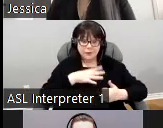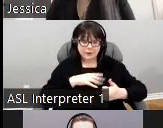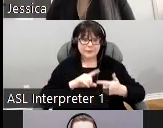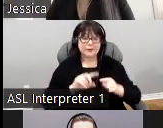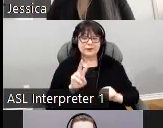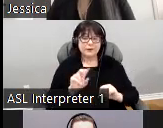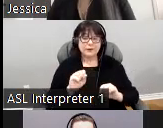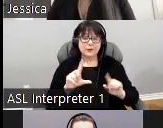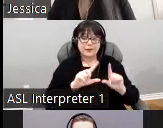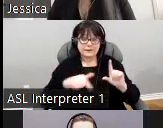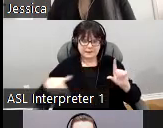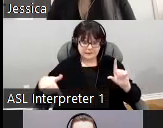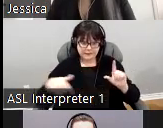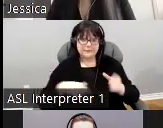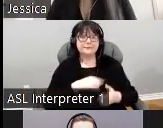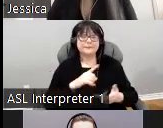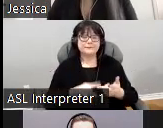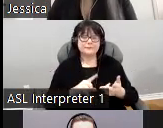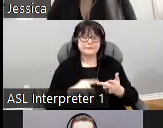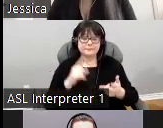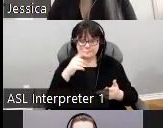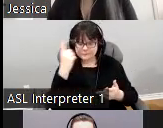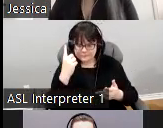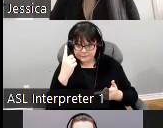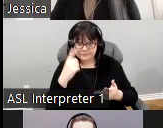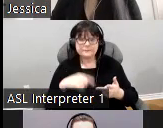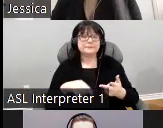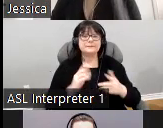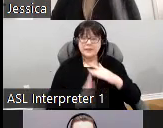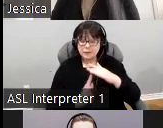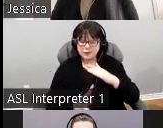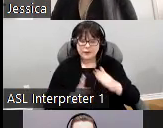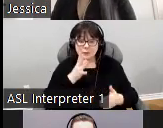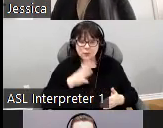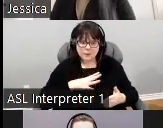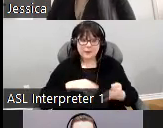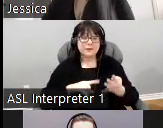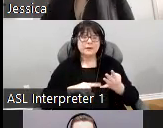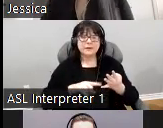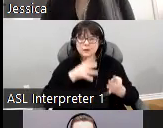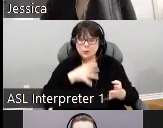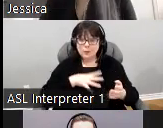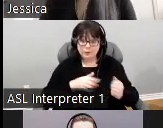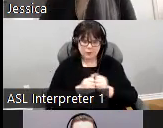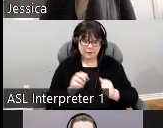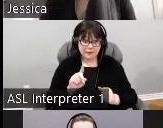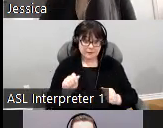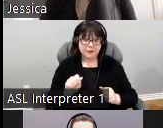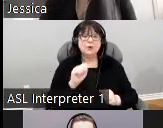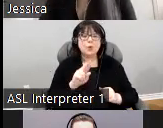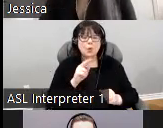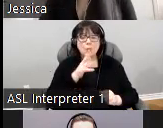LGBTQIA+ individuals, Black or immigrant women, women living with disabilities, and women living in rural or remote